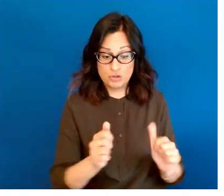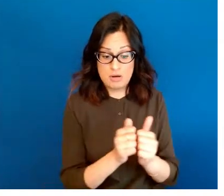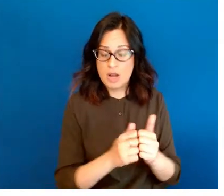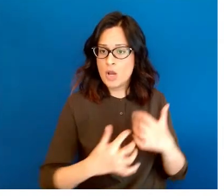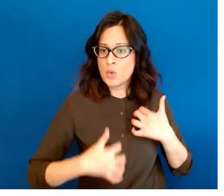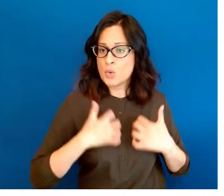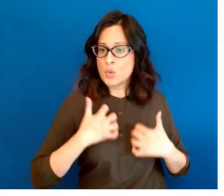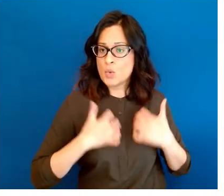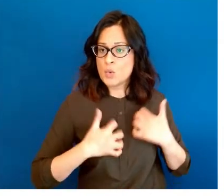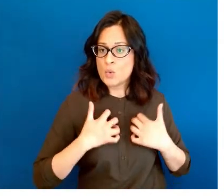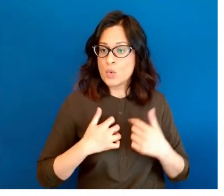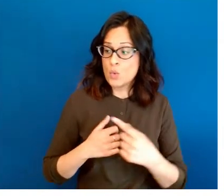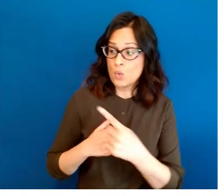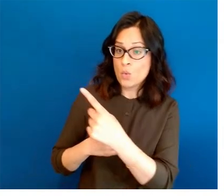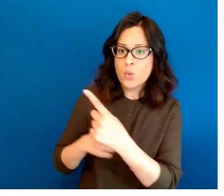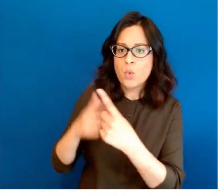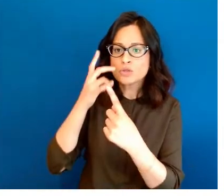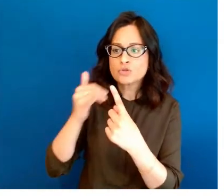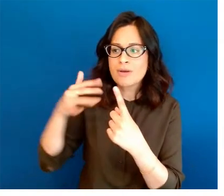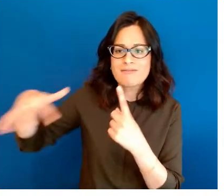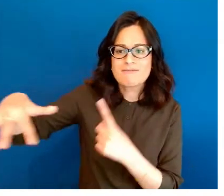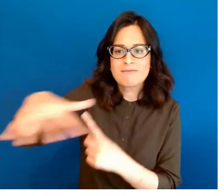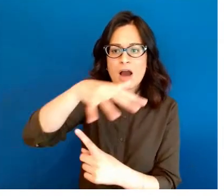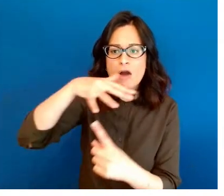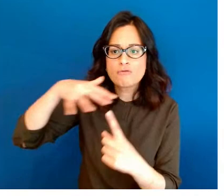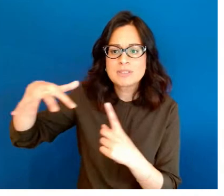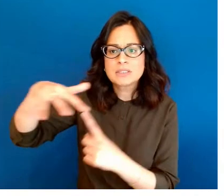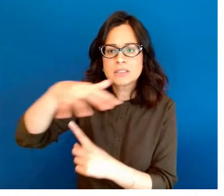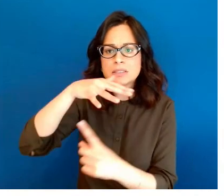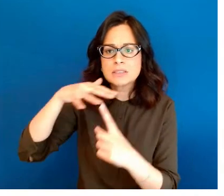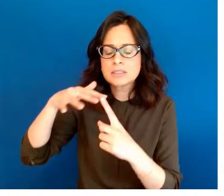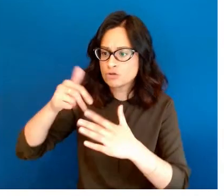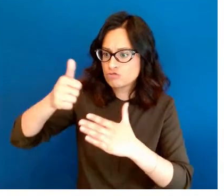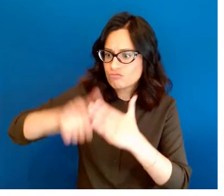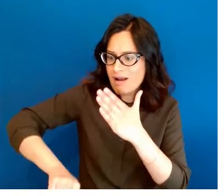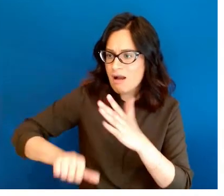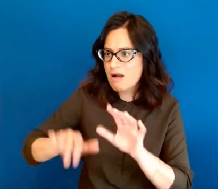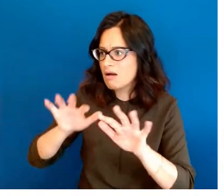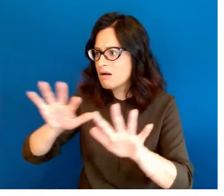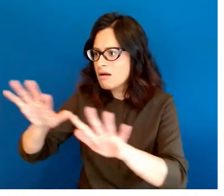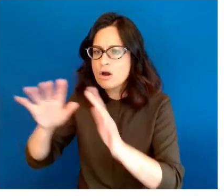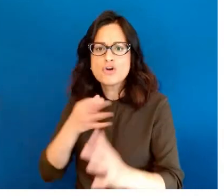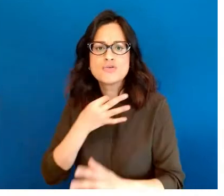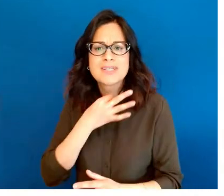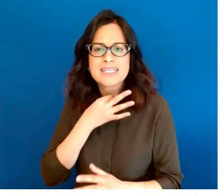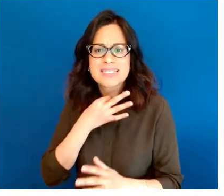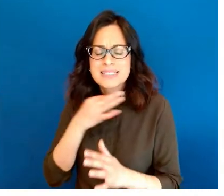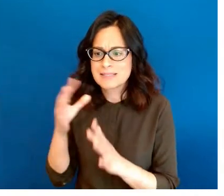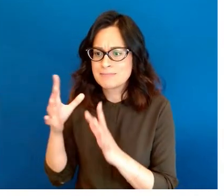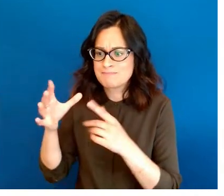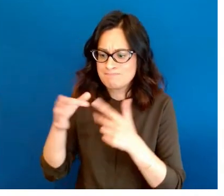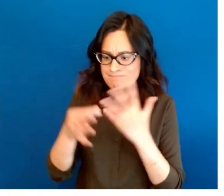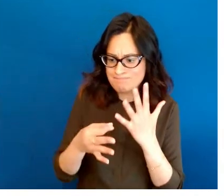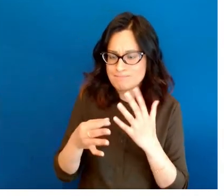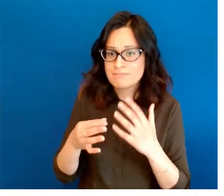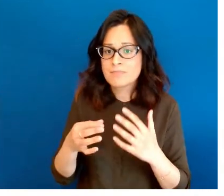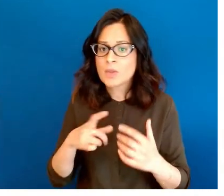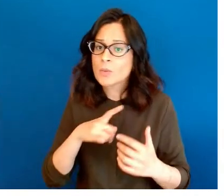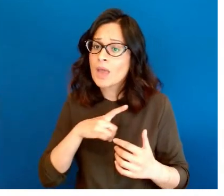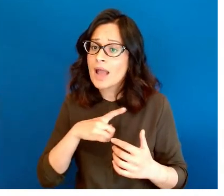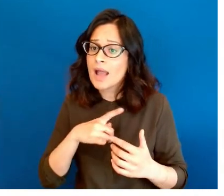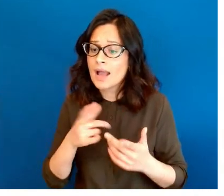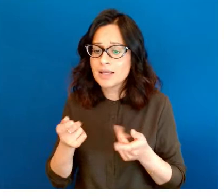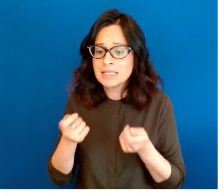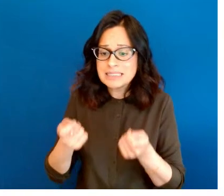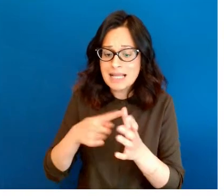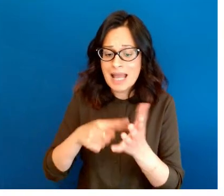at environmental triggers and risk factors for in the management of atopic